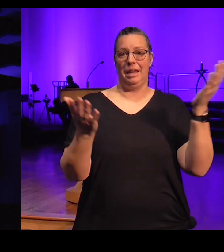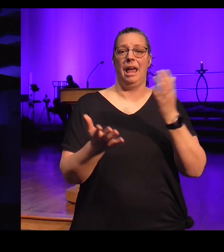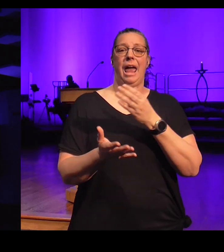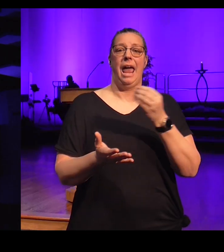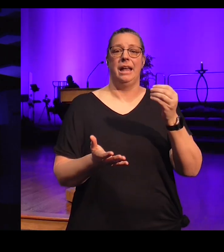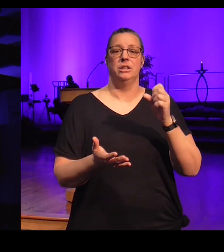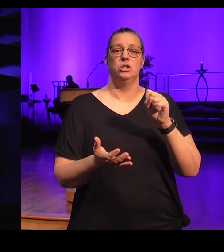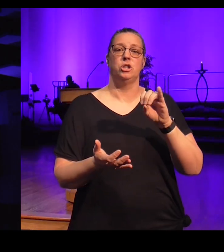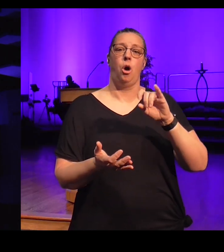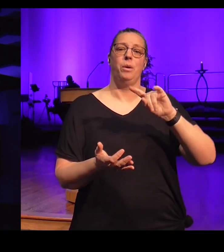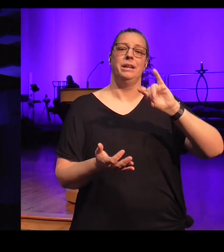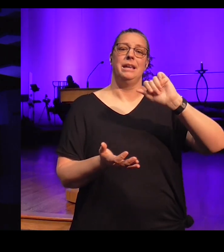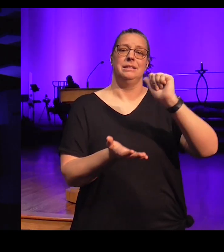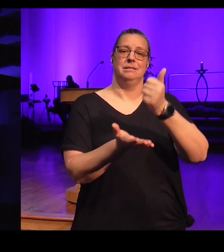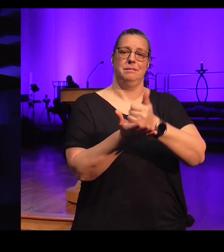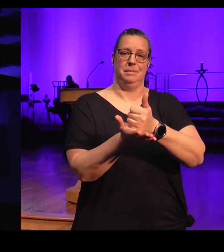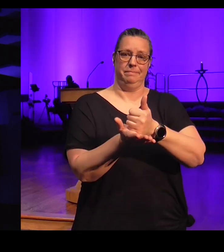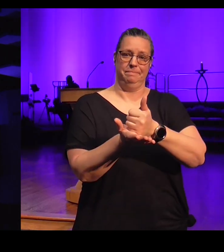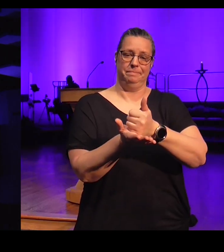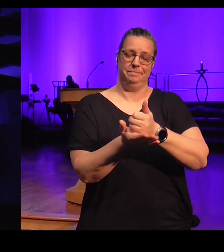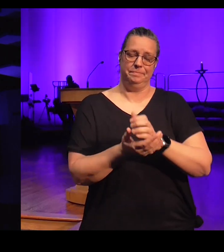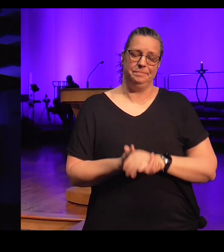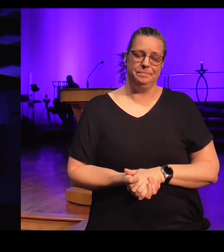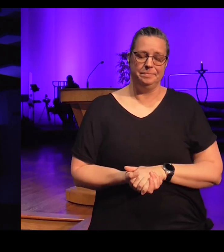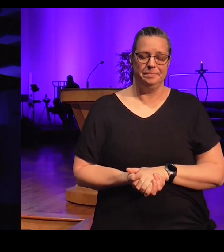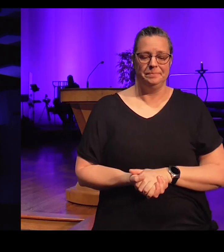And so it is.